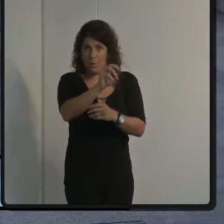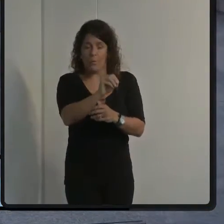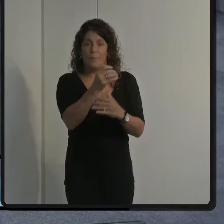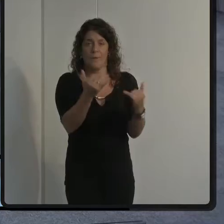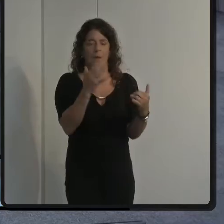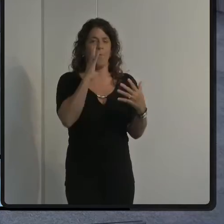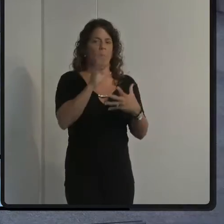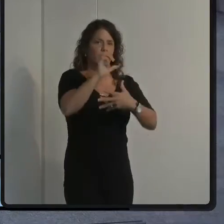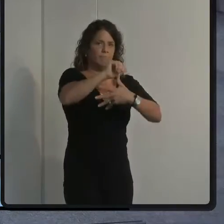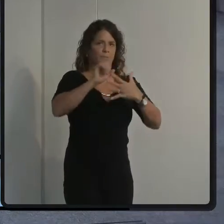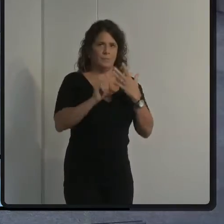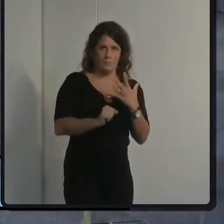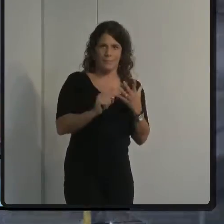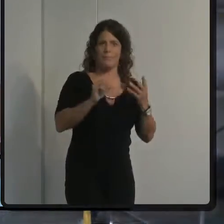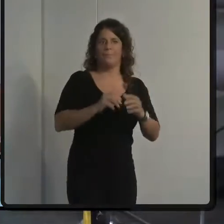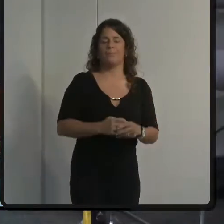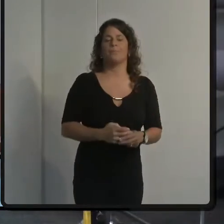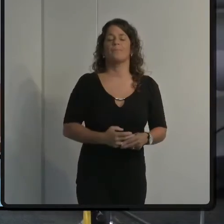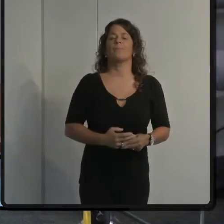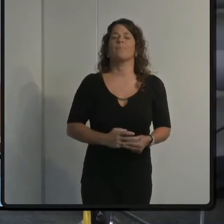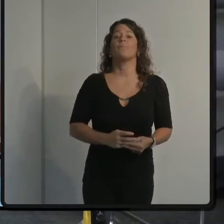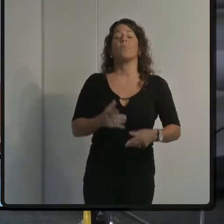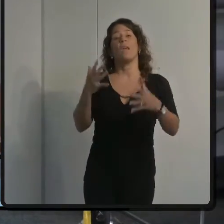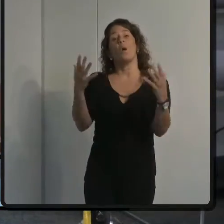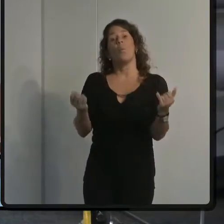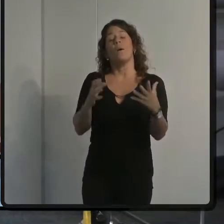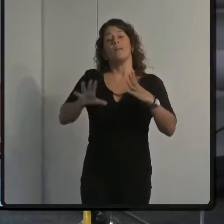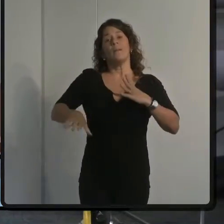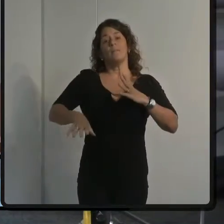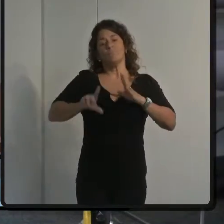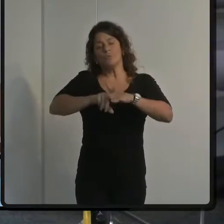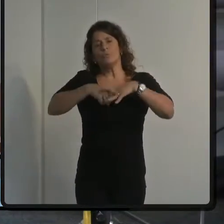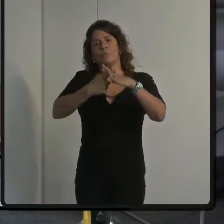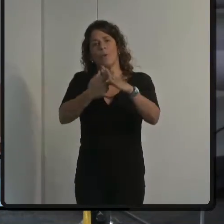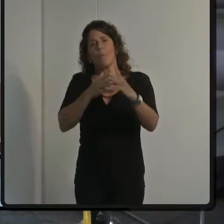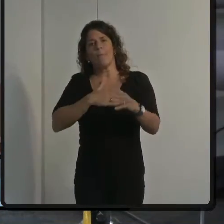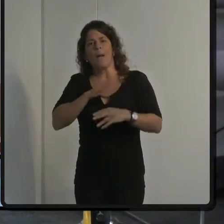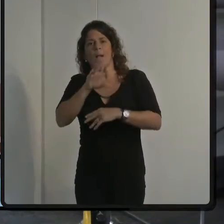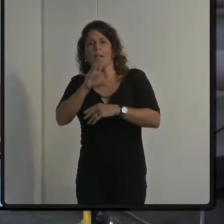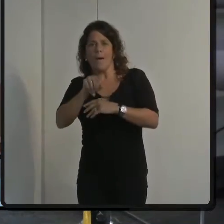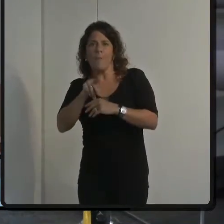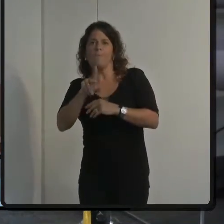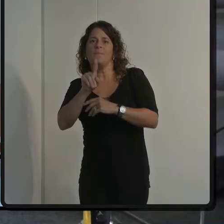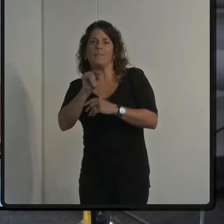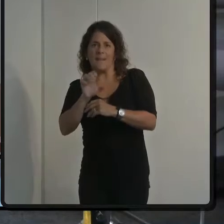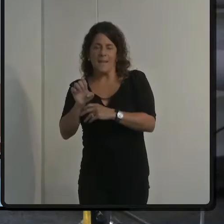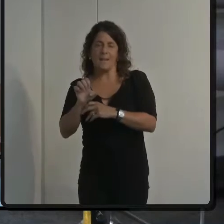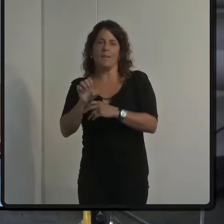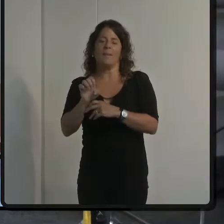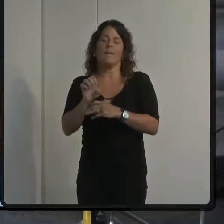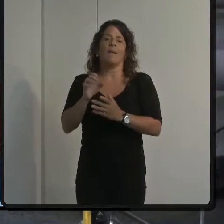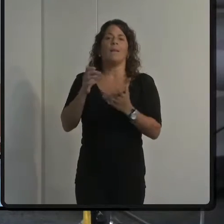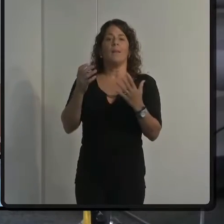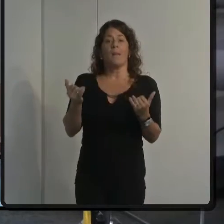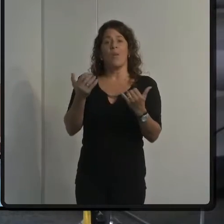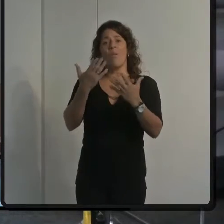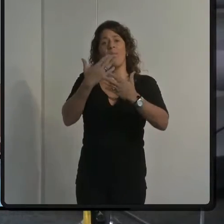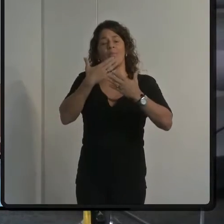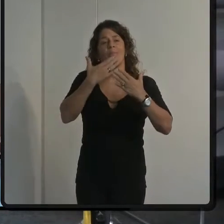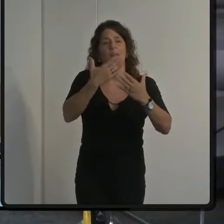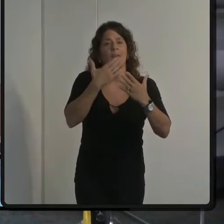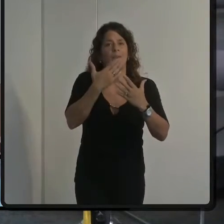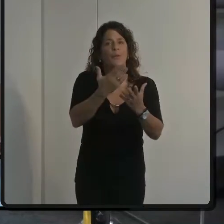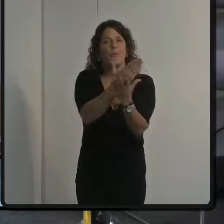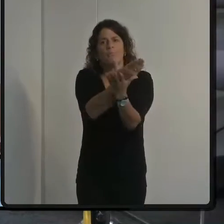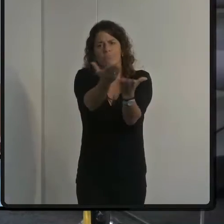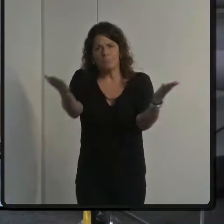Supervisor Hart. I'd like to begin my update today by thanking those who have been diligent in wearing your